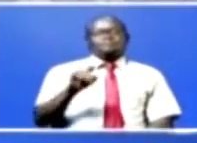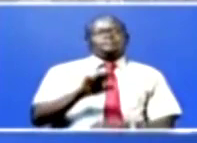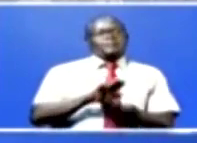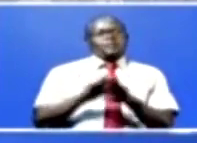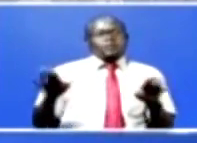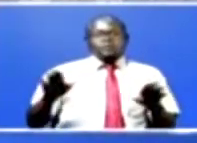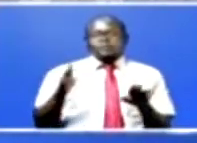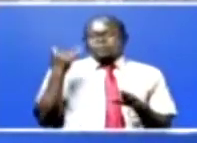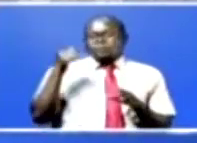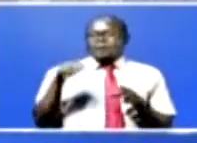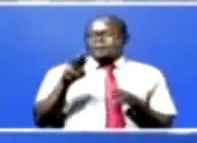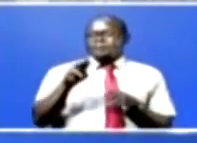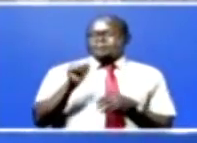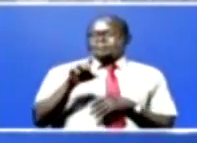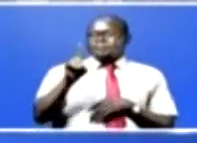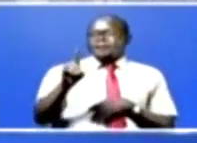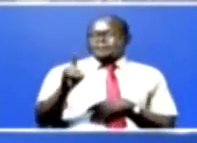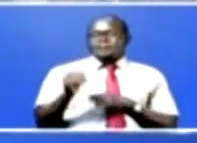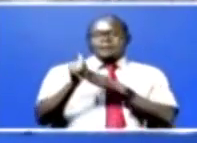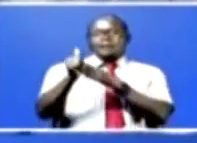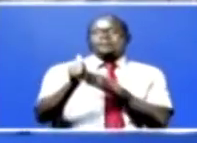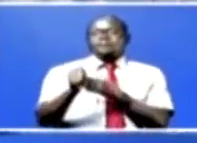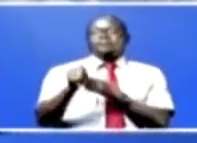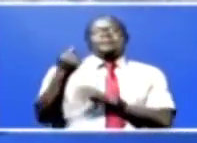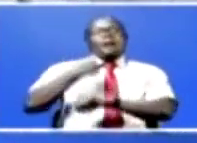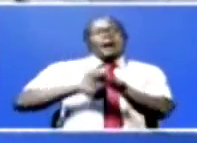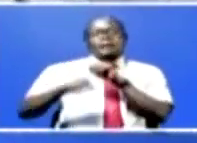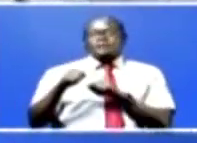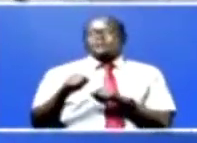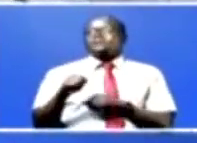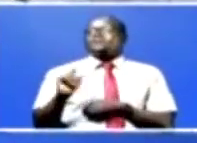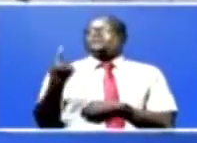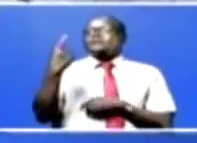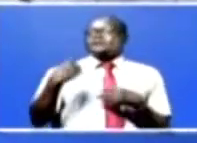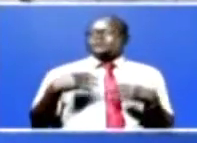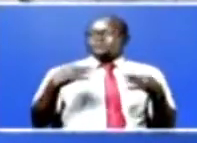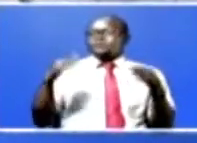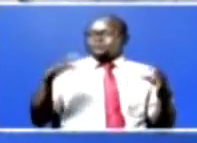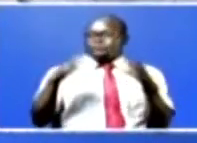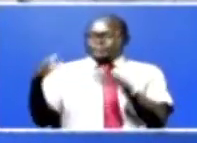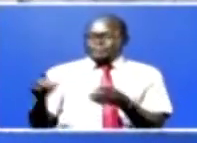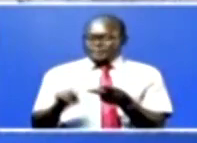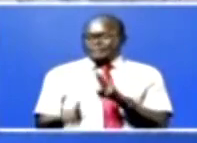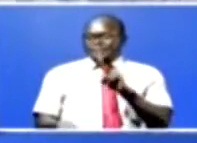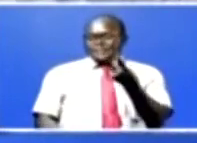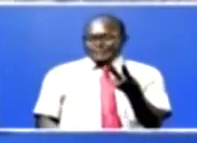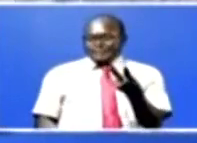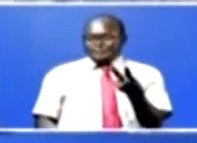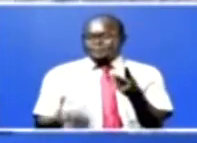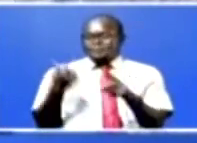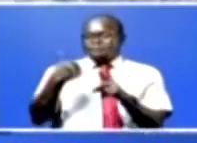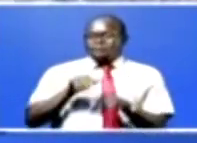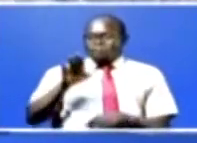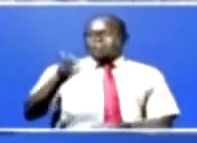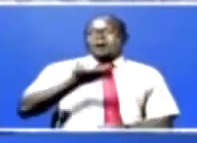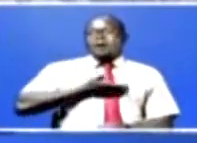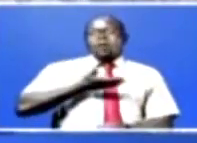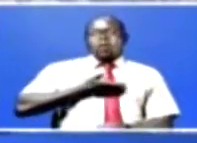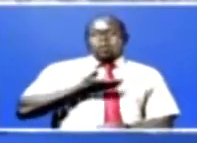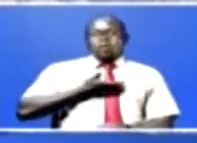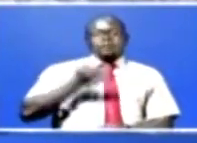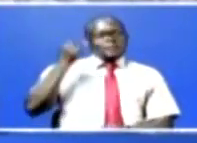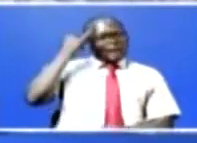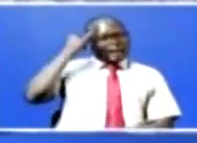really, because Mbadi was acting first on the interests of the party, Secondly, from his own